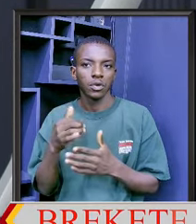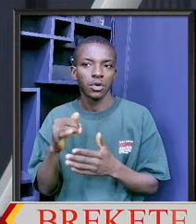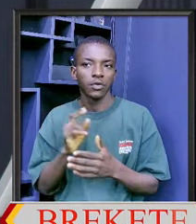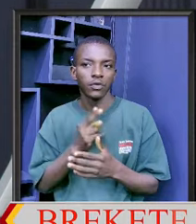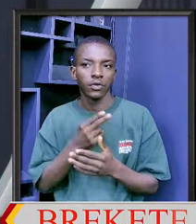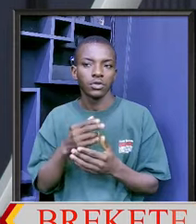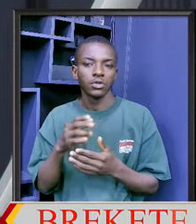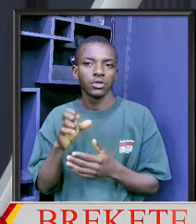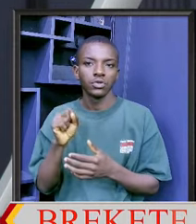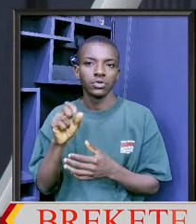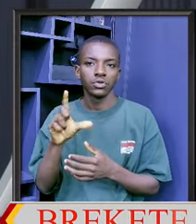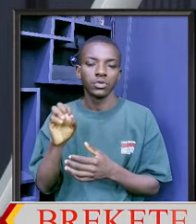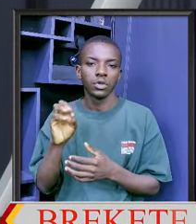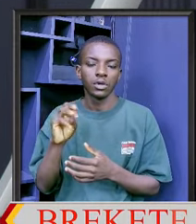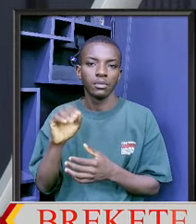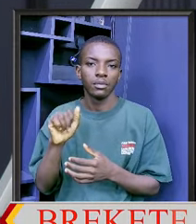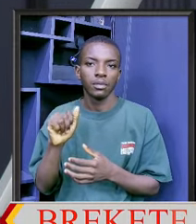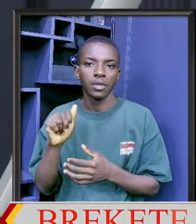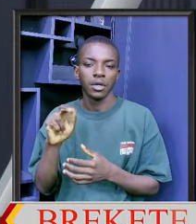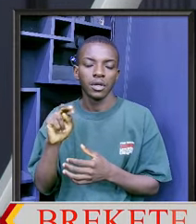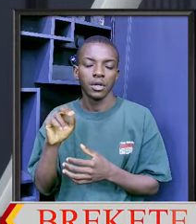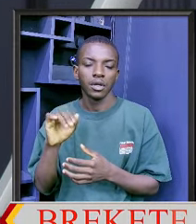Suleiman Abdul Razak.